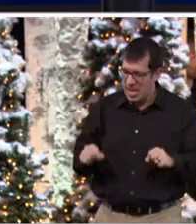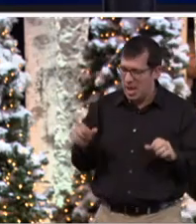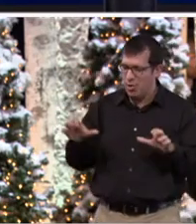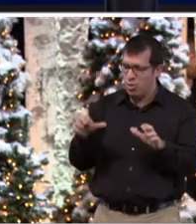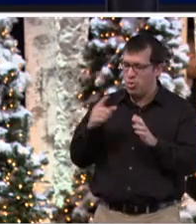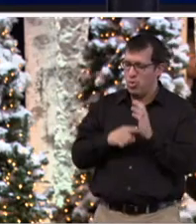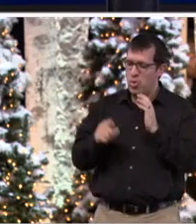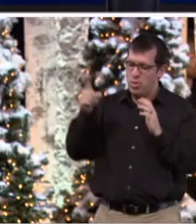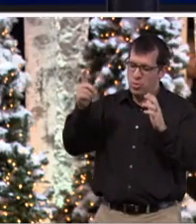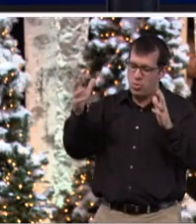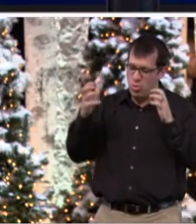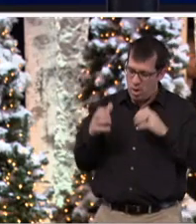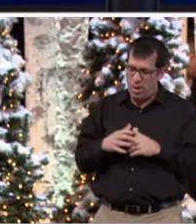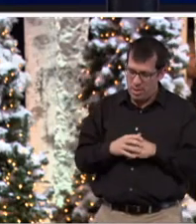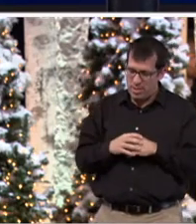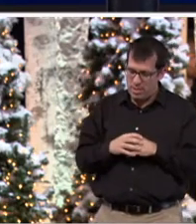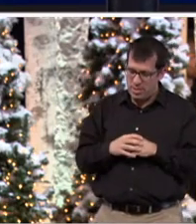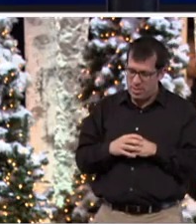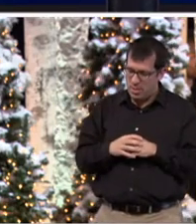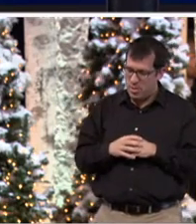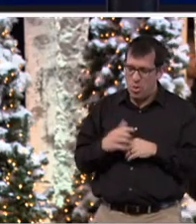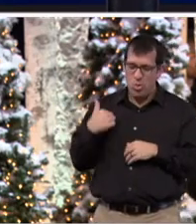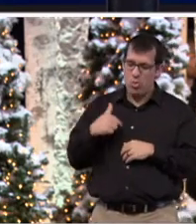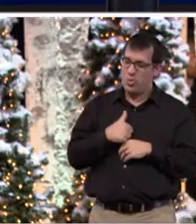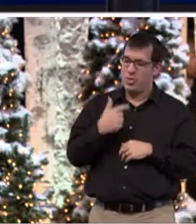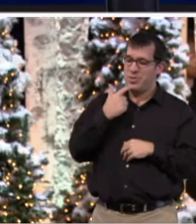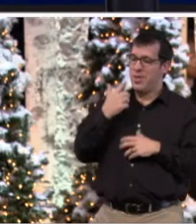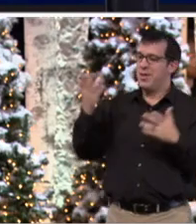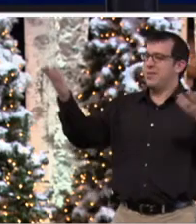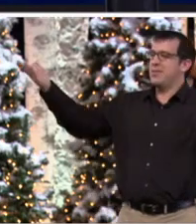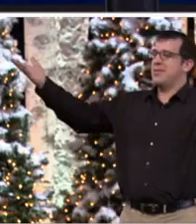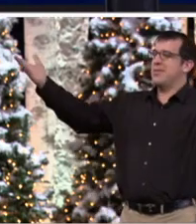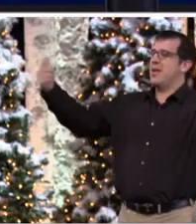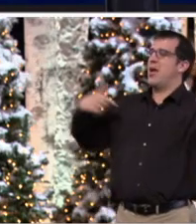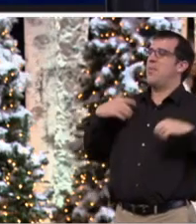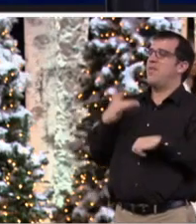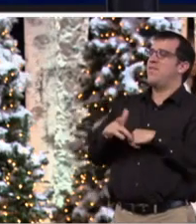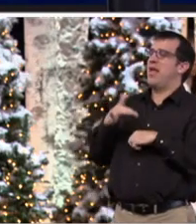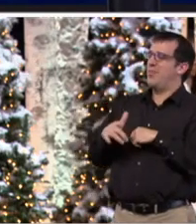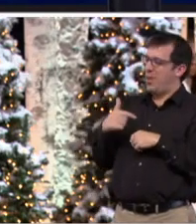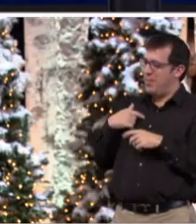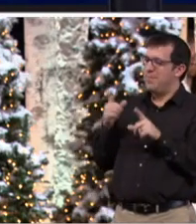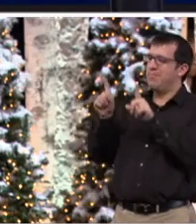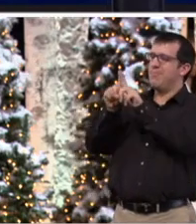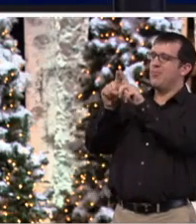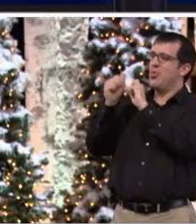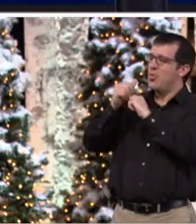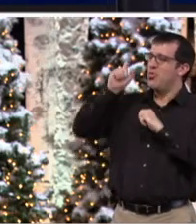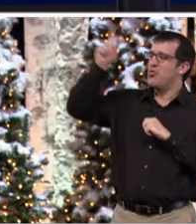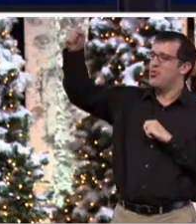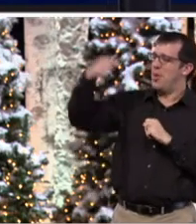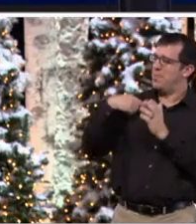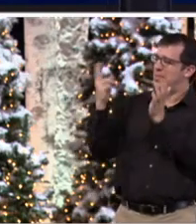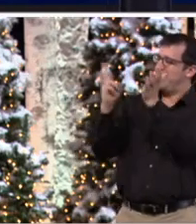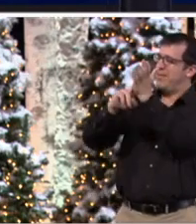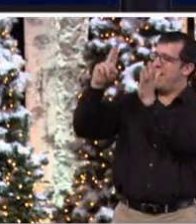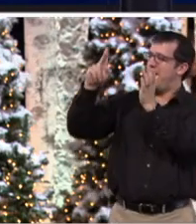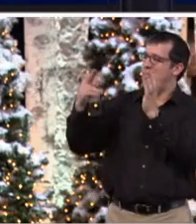do. We're just saying we're available. We're on your side. We're signing up